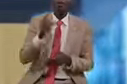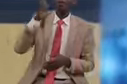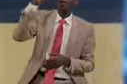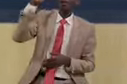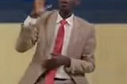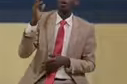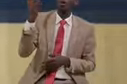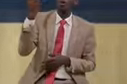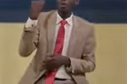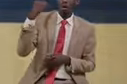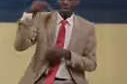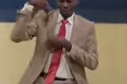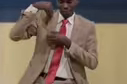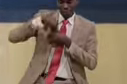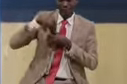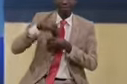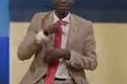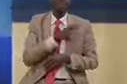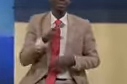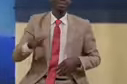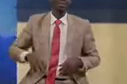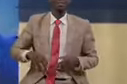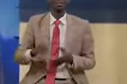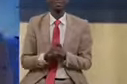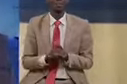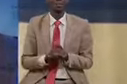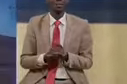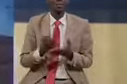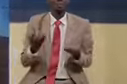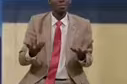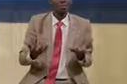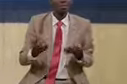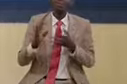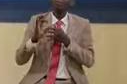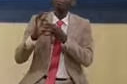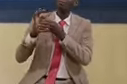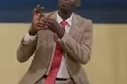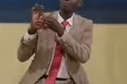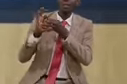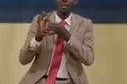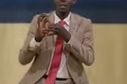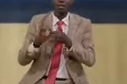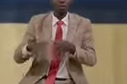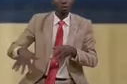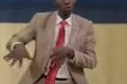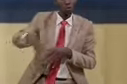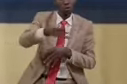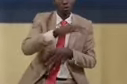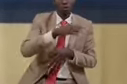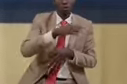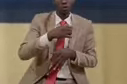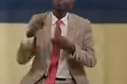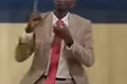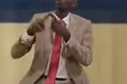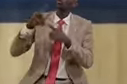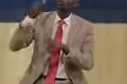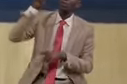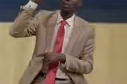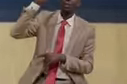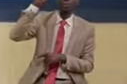in Christ, reconciling the world unto himself,